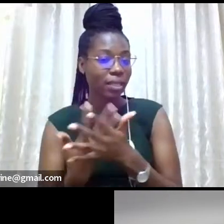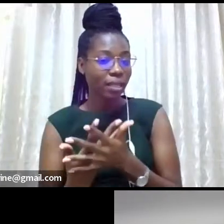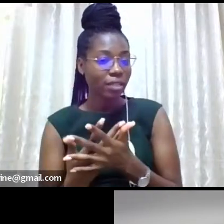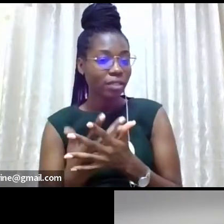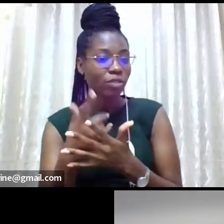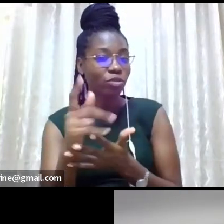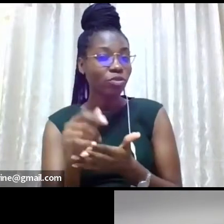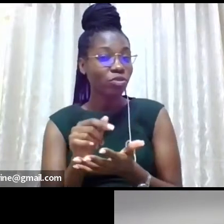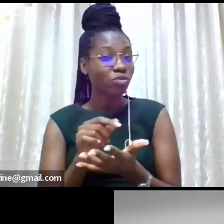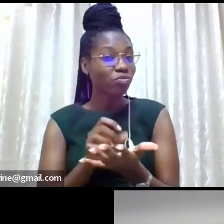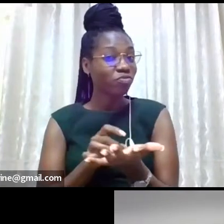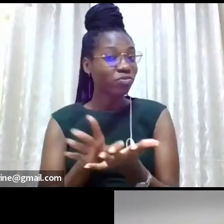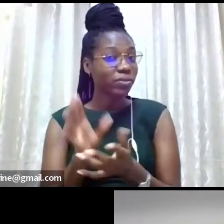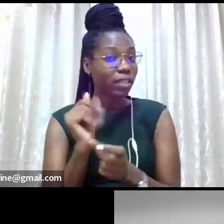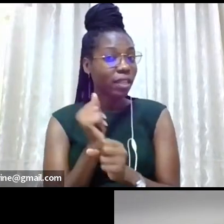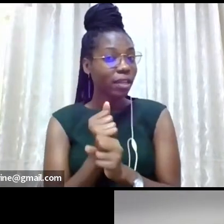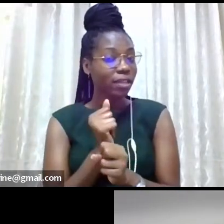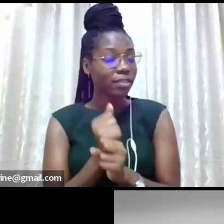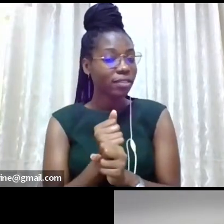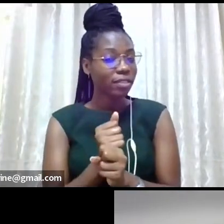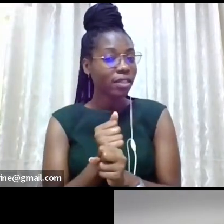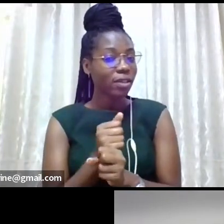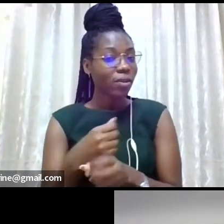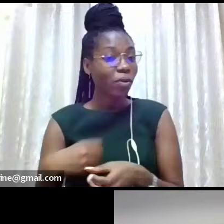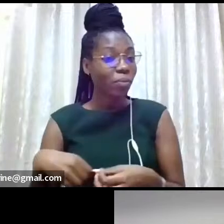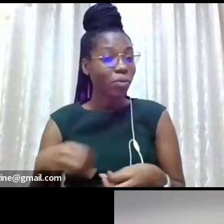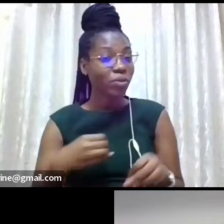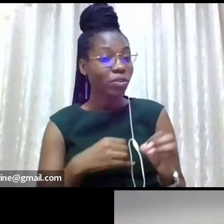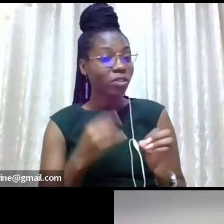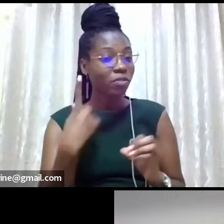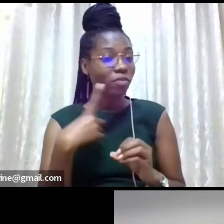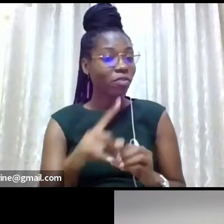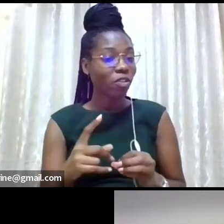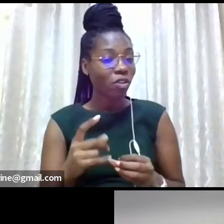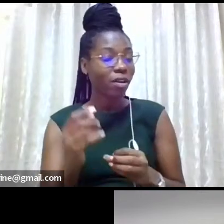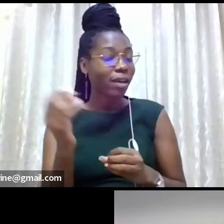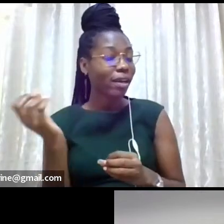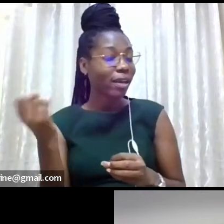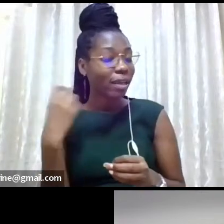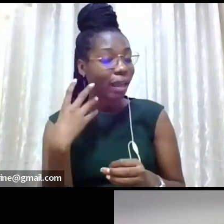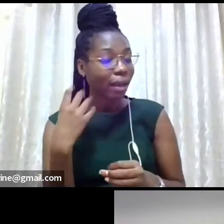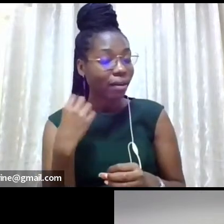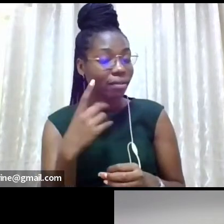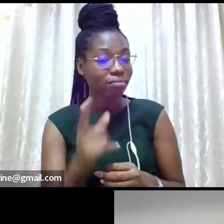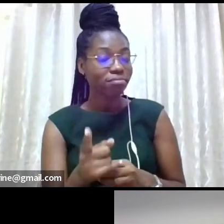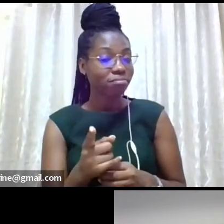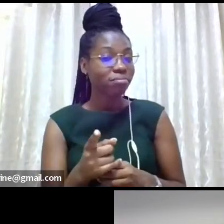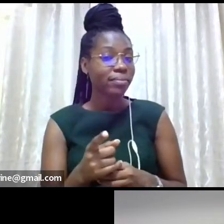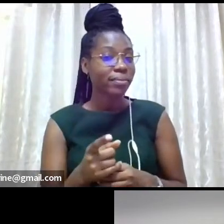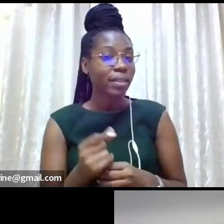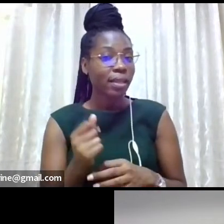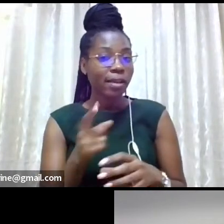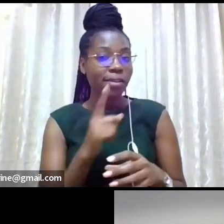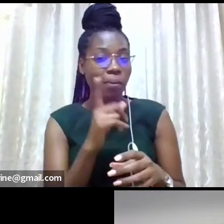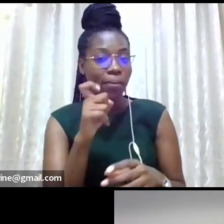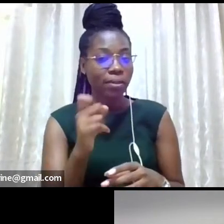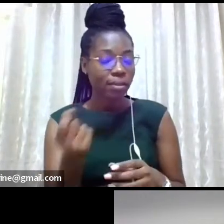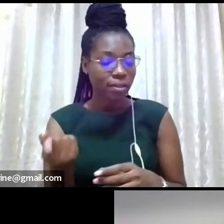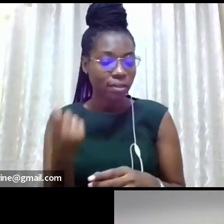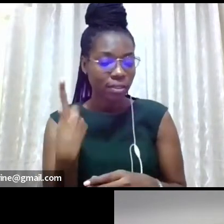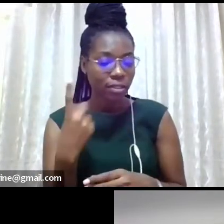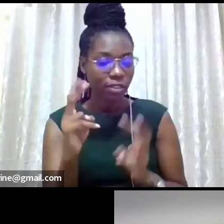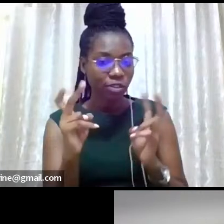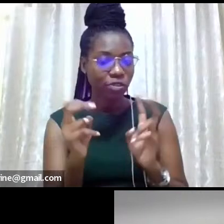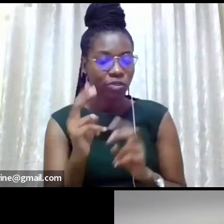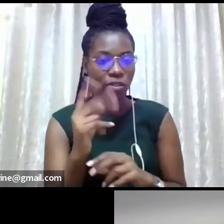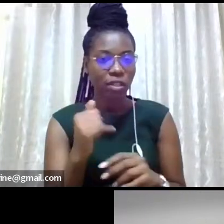ukanifuta, did you give me an opportunity for a fair hearing? But then we have to understand there are two issues here. There's the